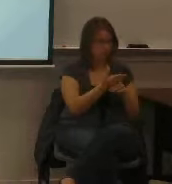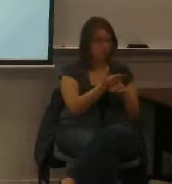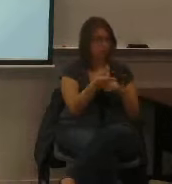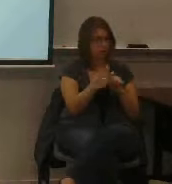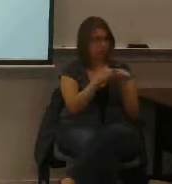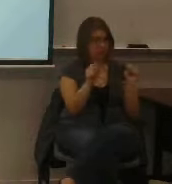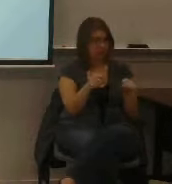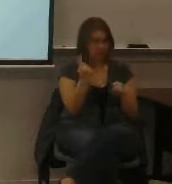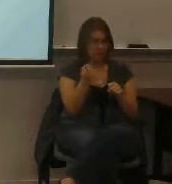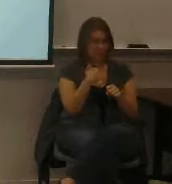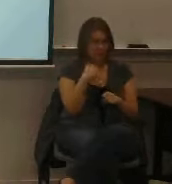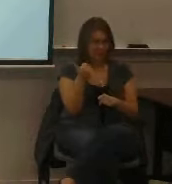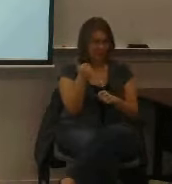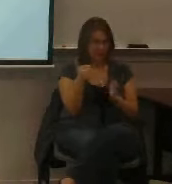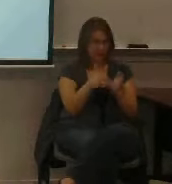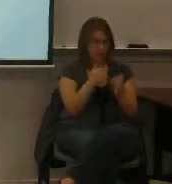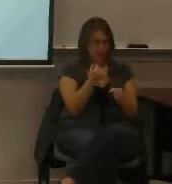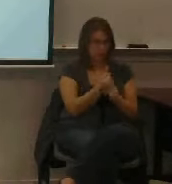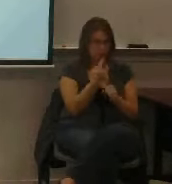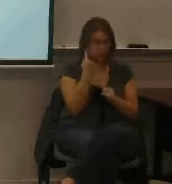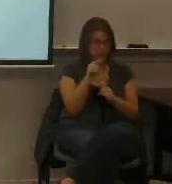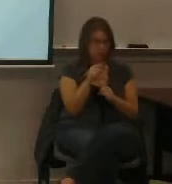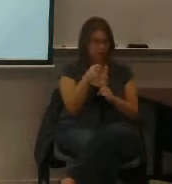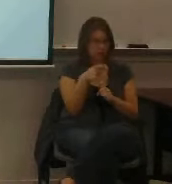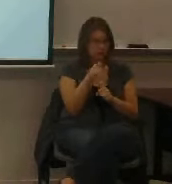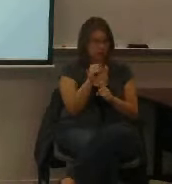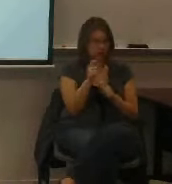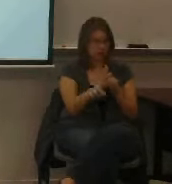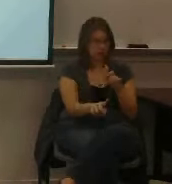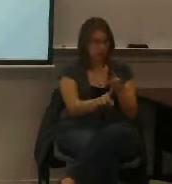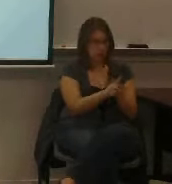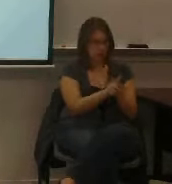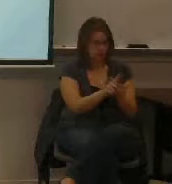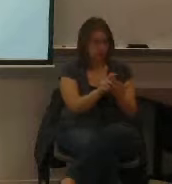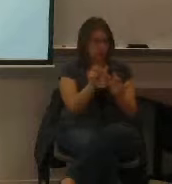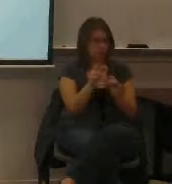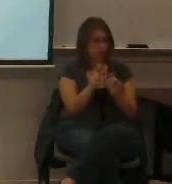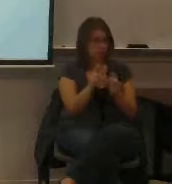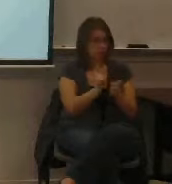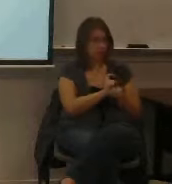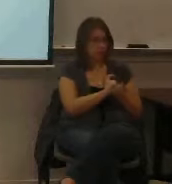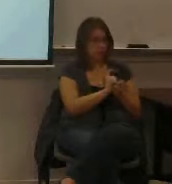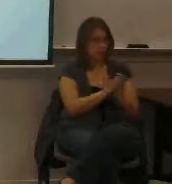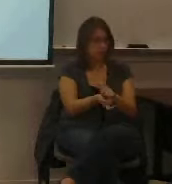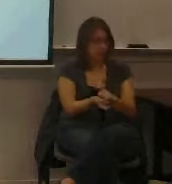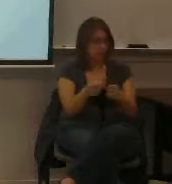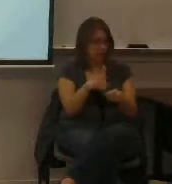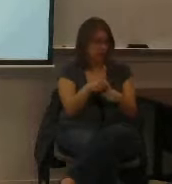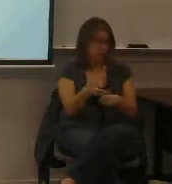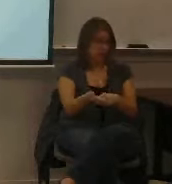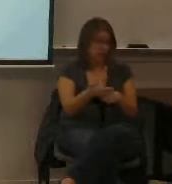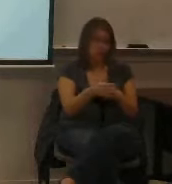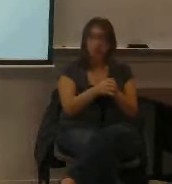Those systems have only had 10,000 years for species to either come in or to evolve